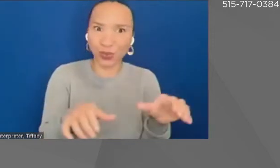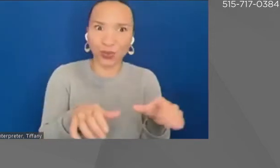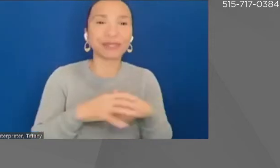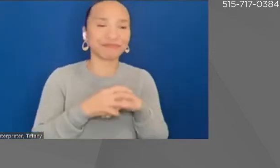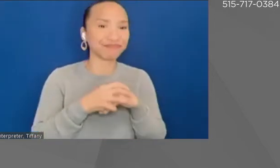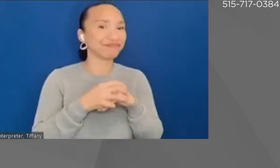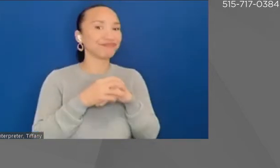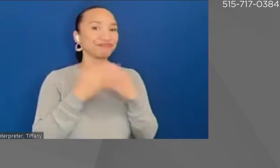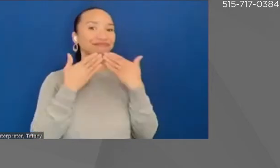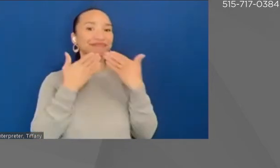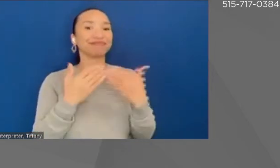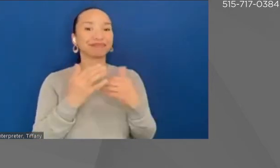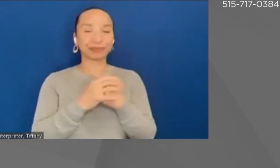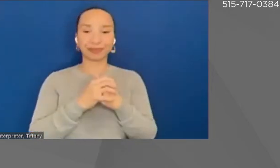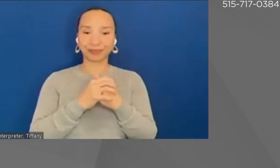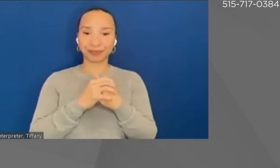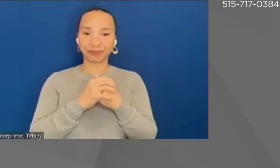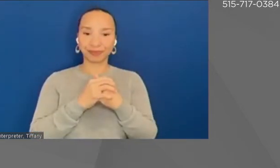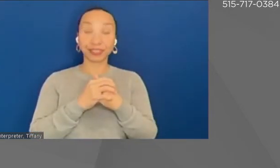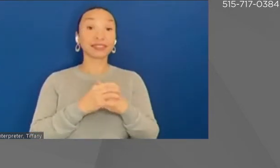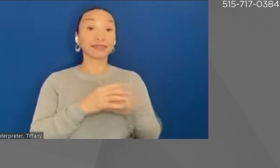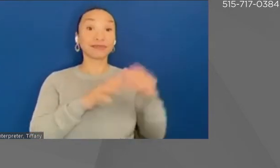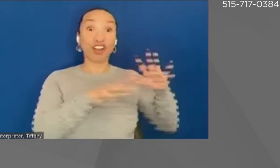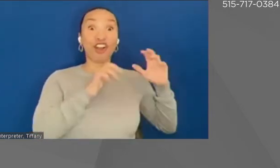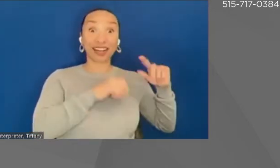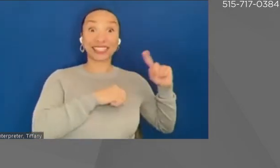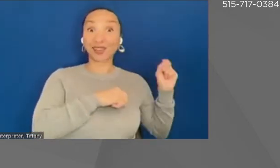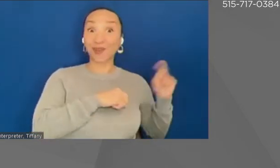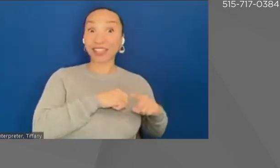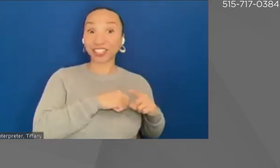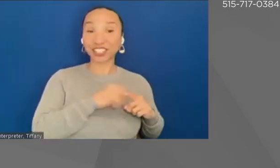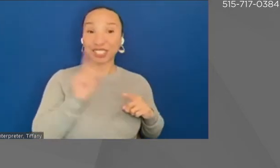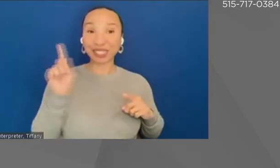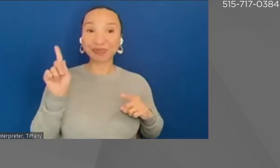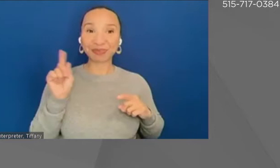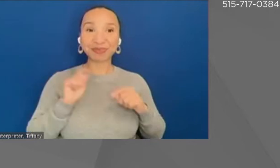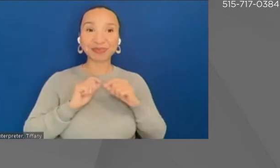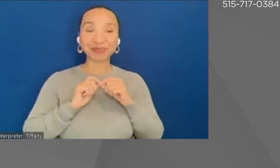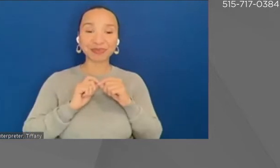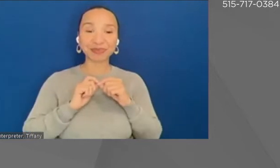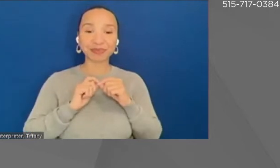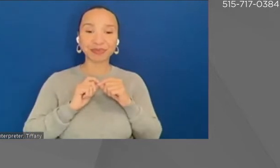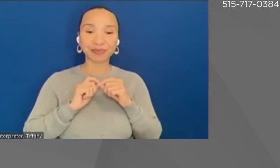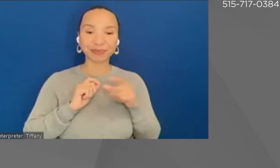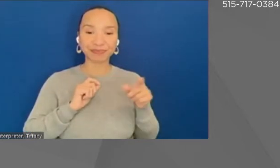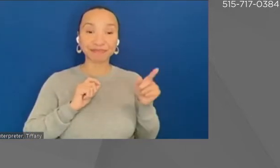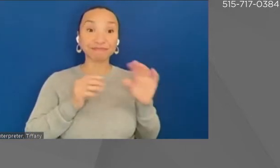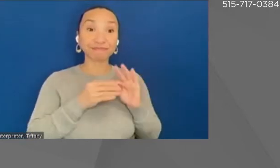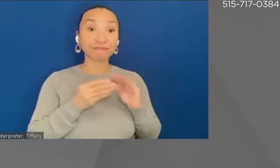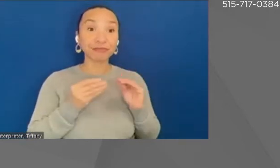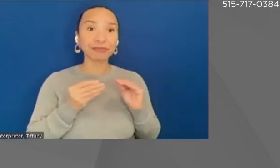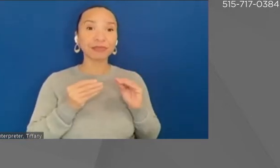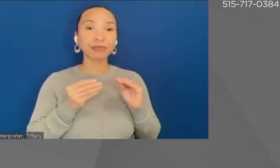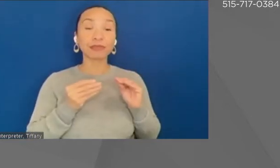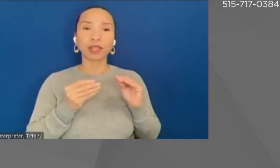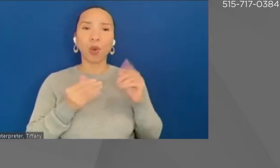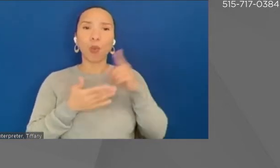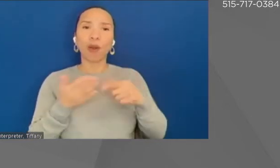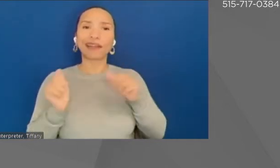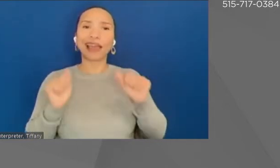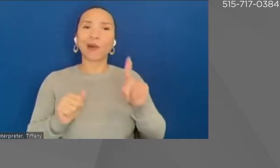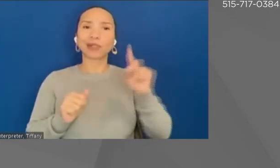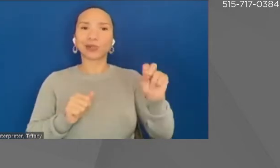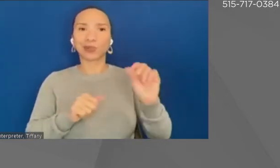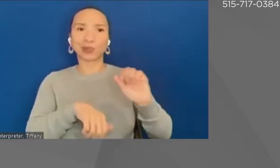you. Okay, I do have an audience question. So what can be done to establish grocery stores or other viable